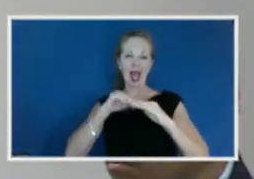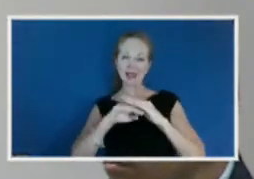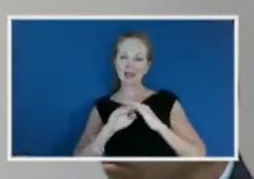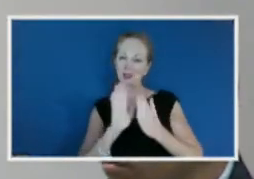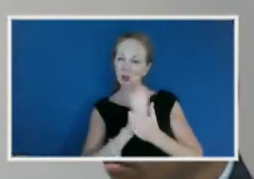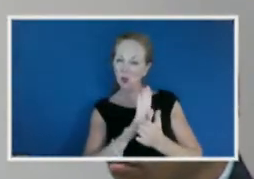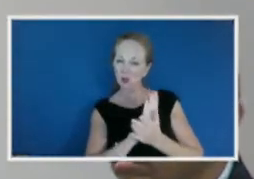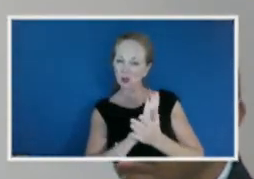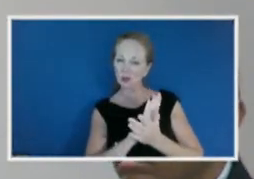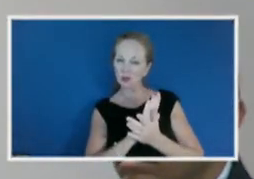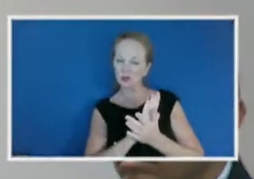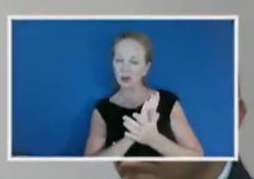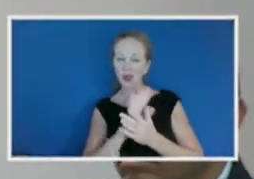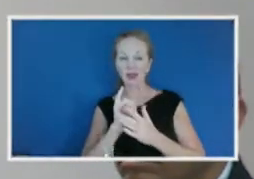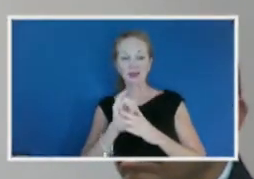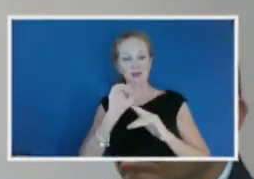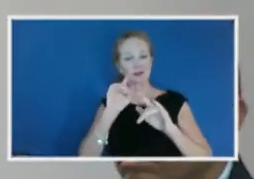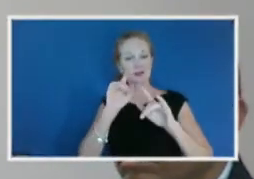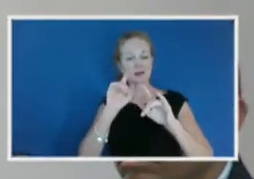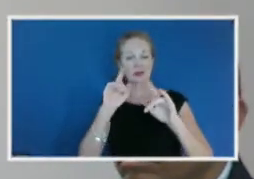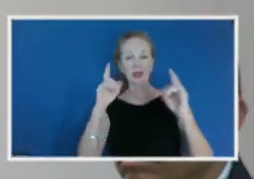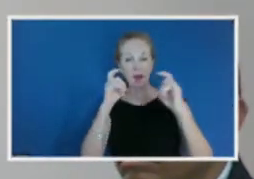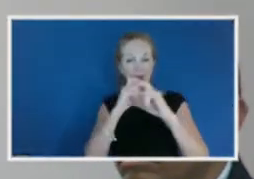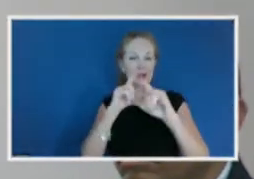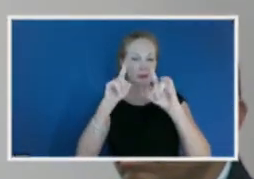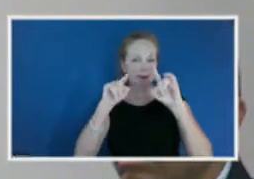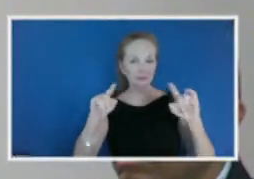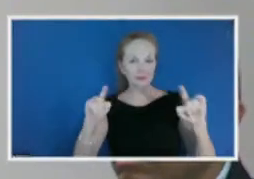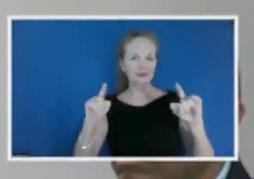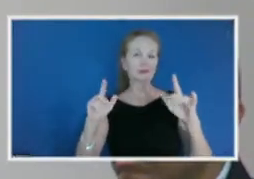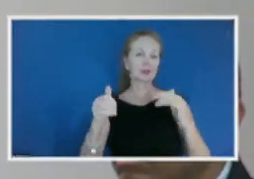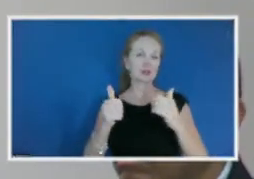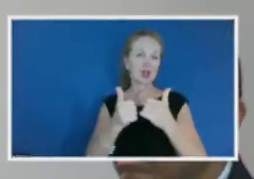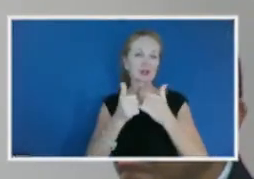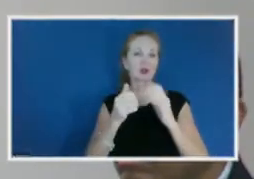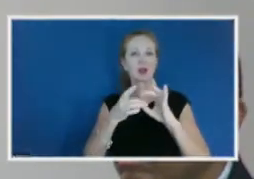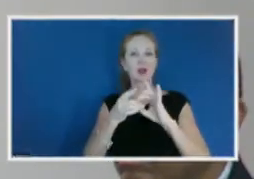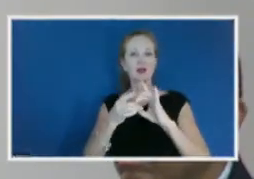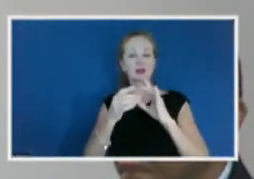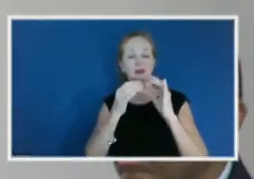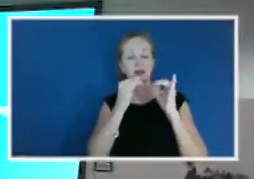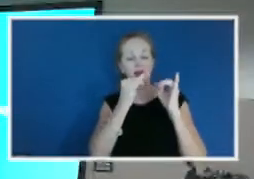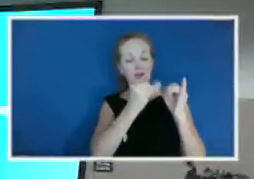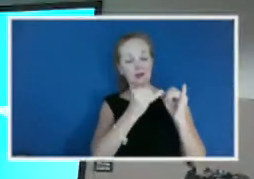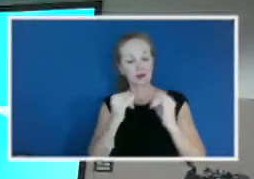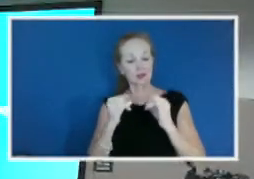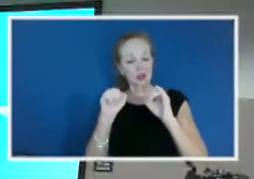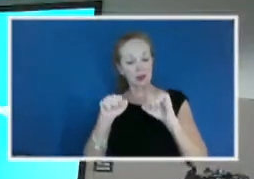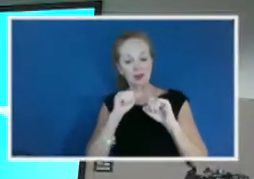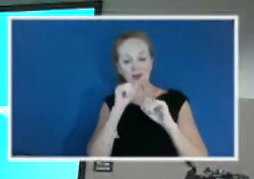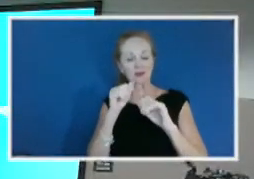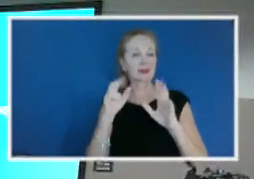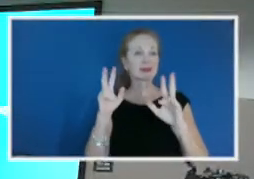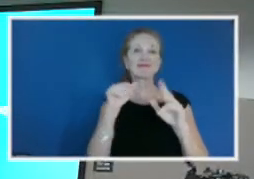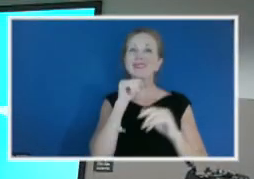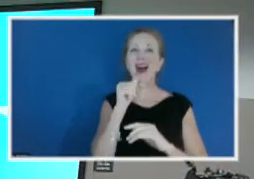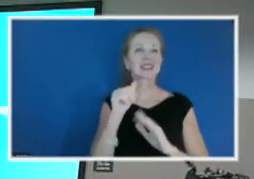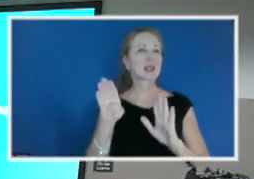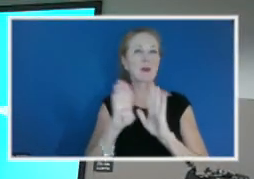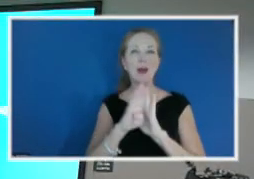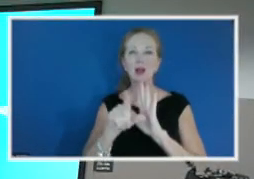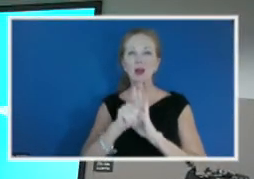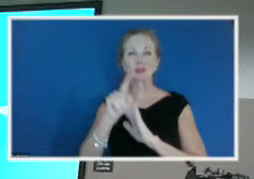a multifaceted challenge related to the ability of individuals to get background checks and be screened